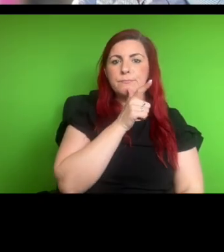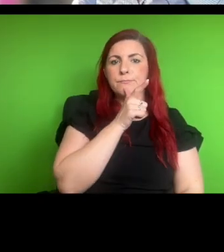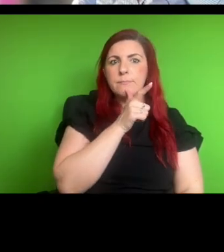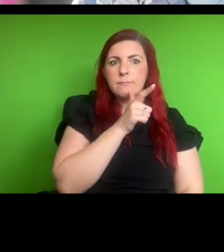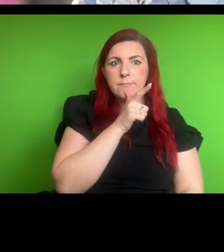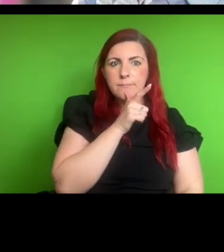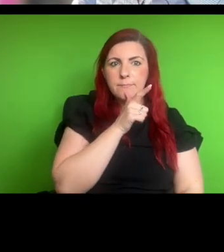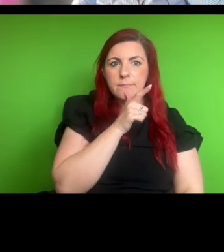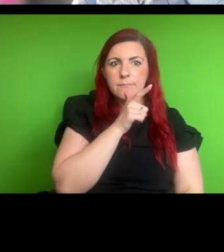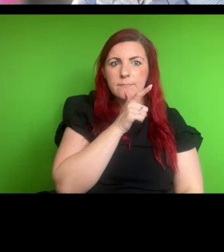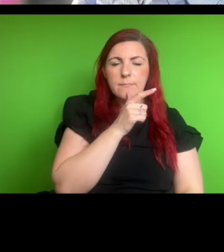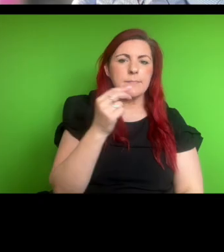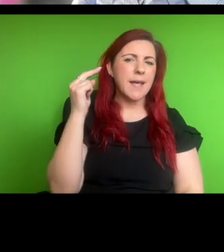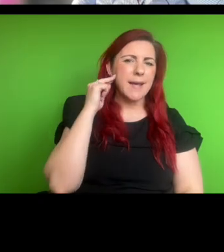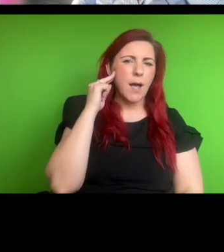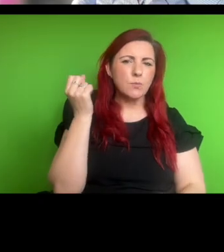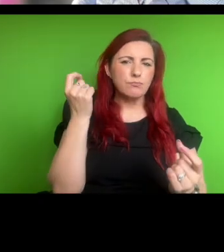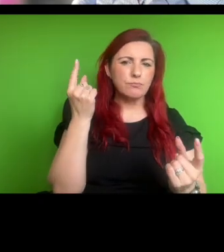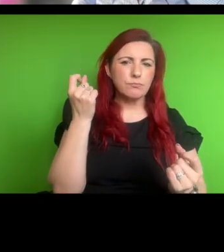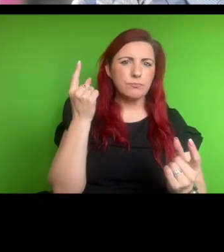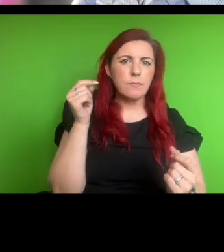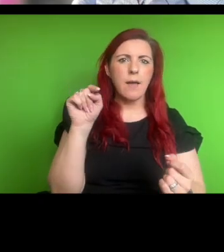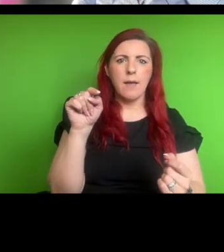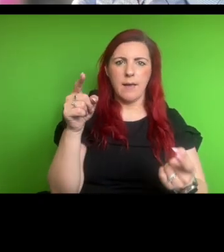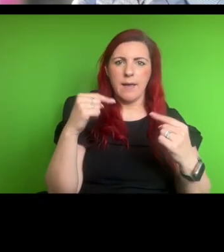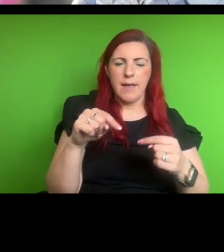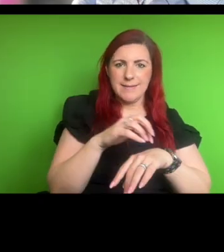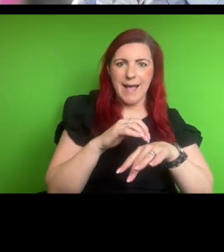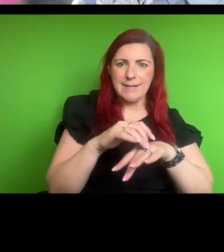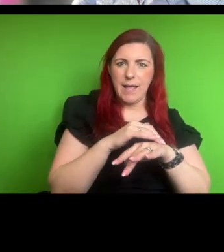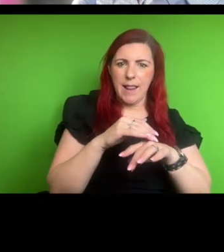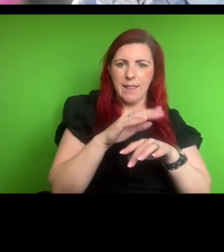signals, tactile lettering, symbols and shapes.